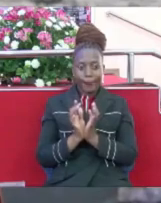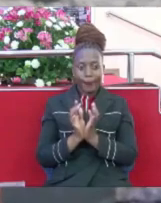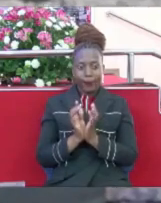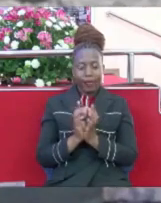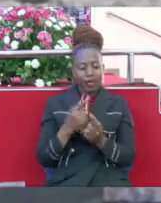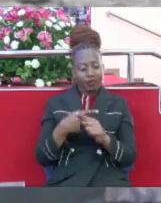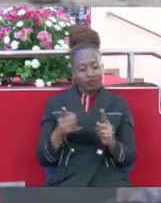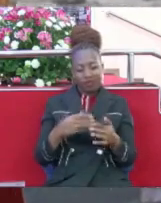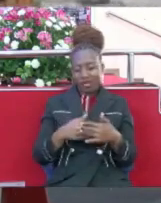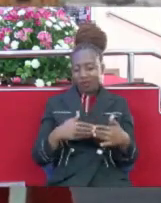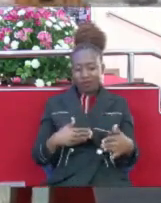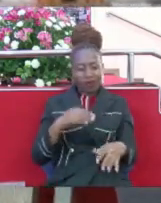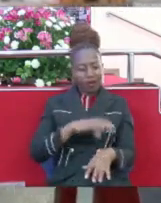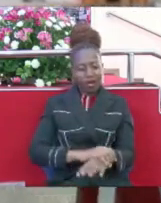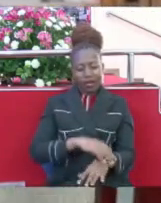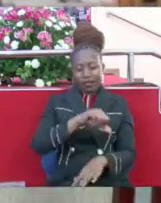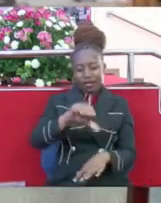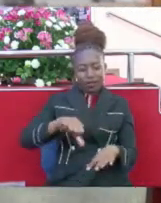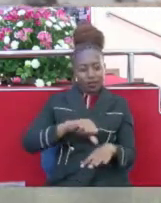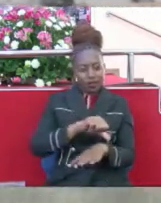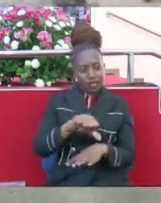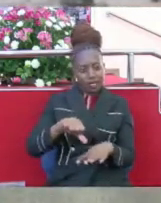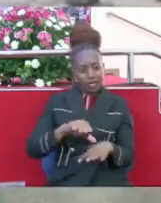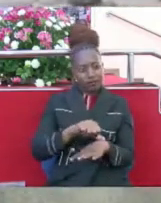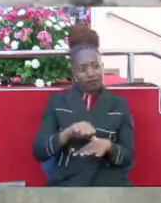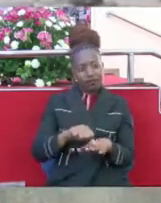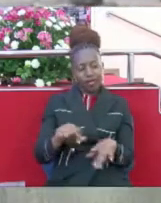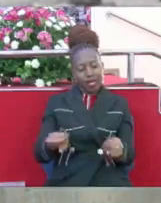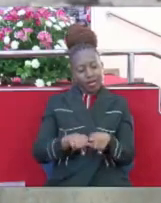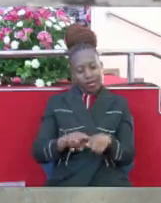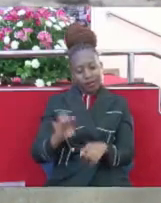before we get that anointing, just like Elisha,